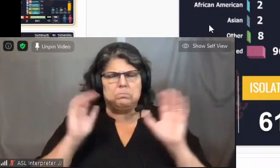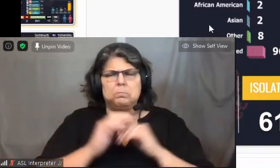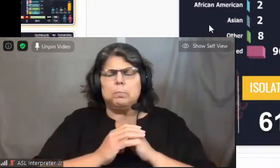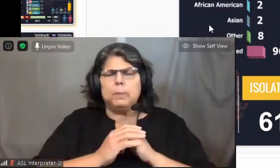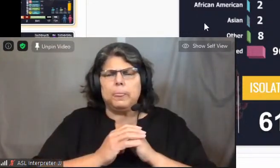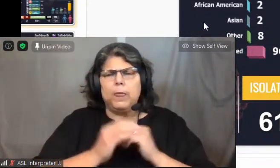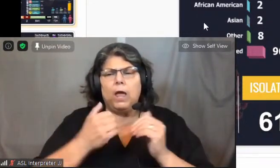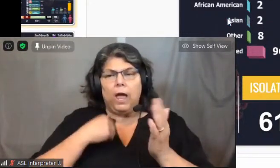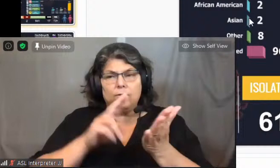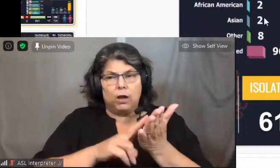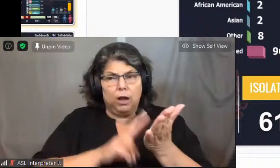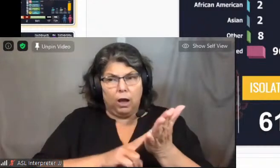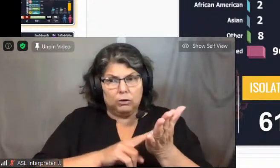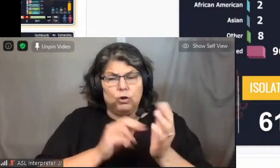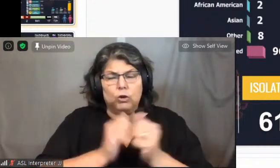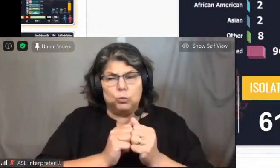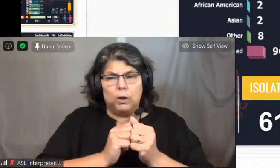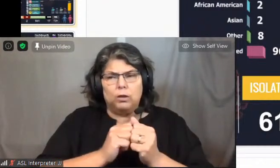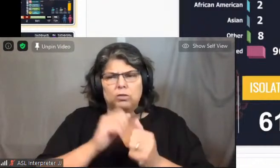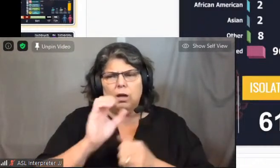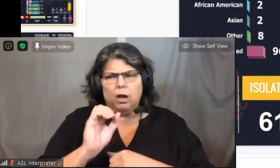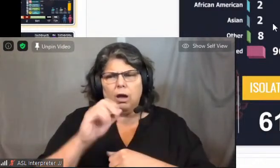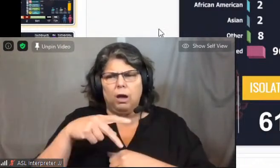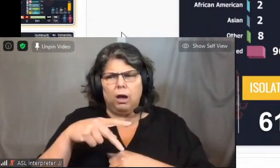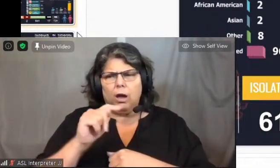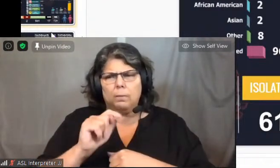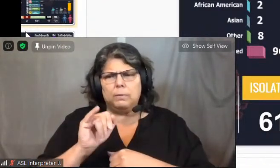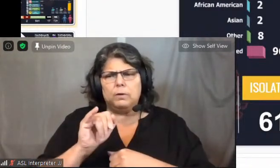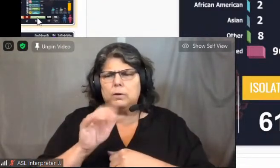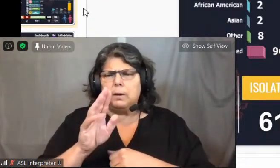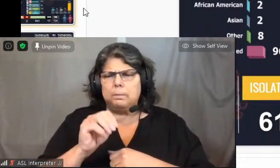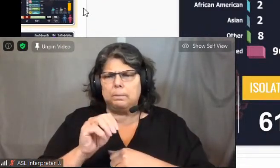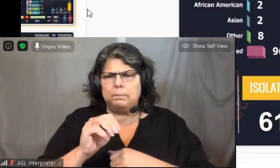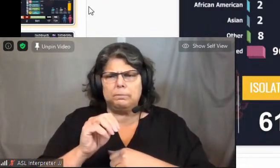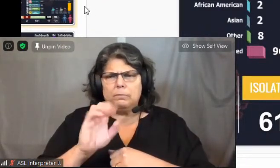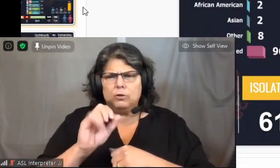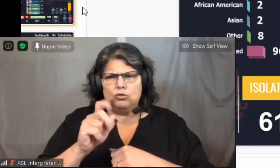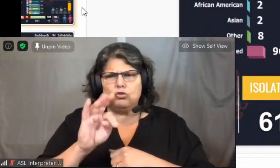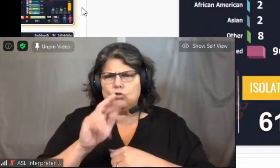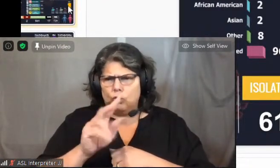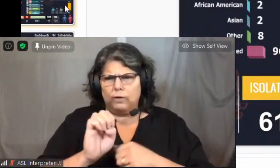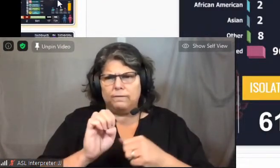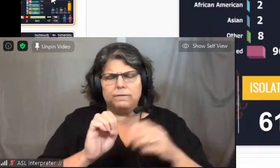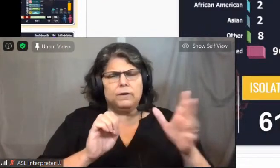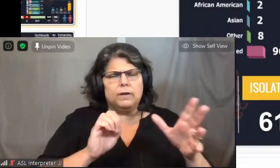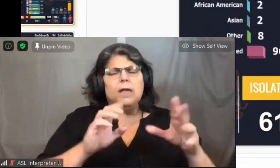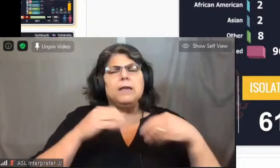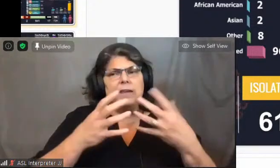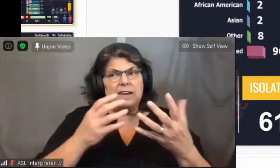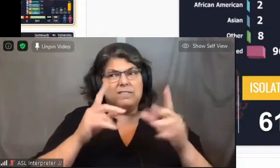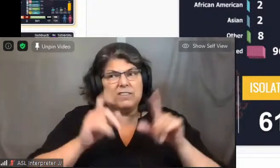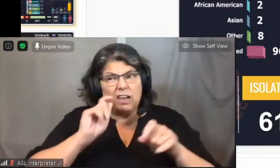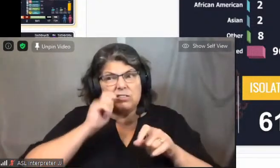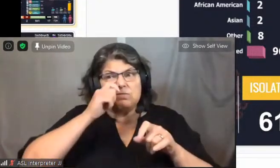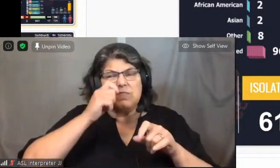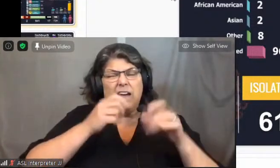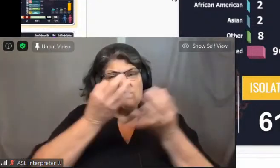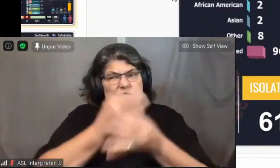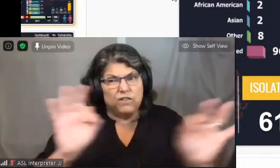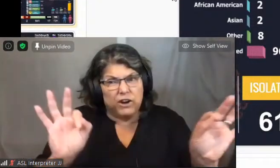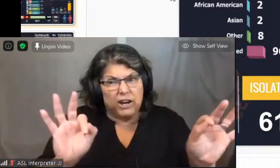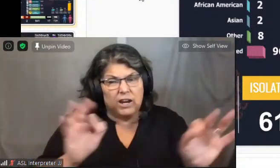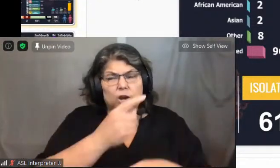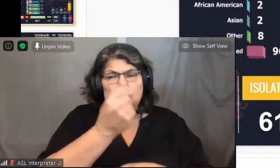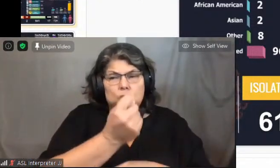have with OptumServe provides free tests at the fairground in Ukiah, Tuesdays through